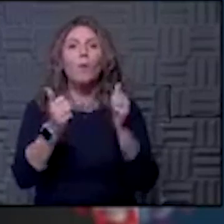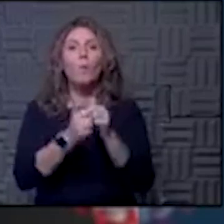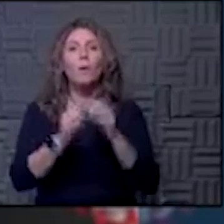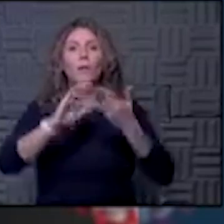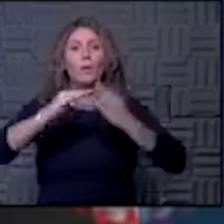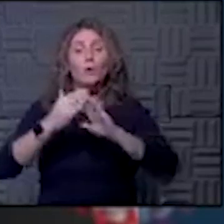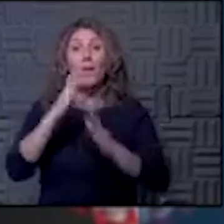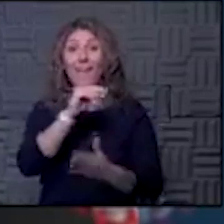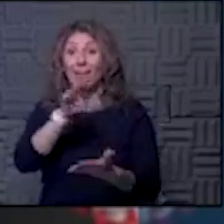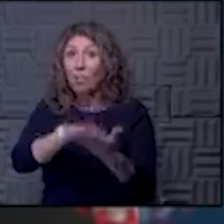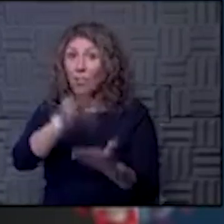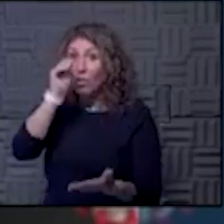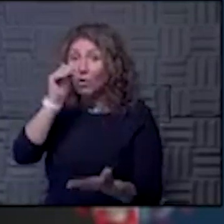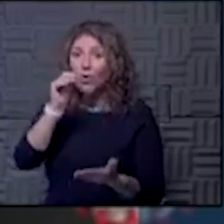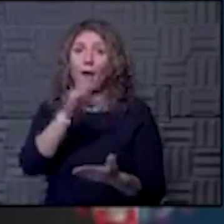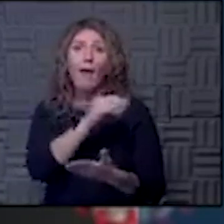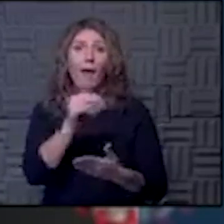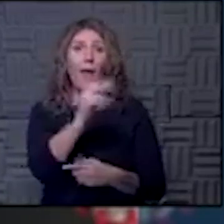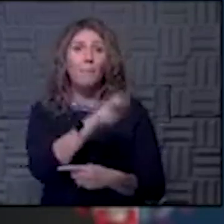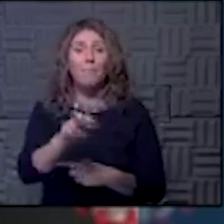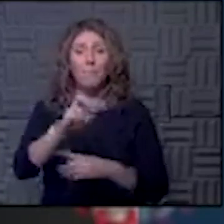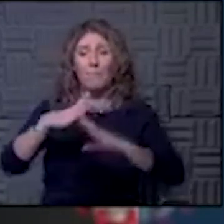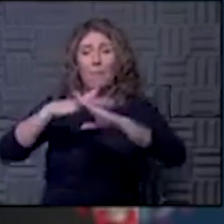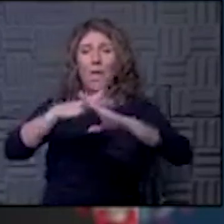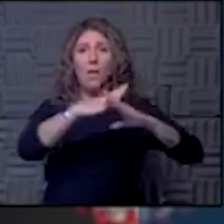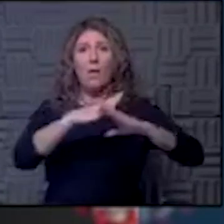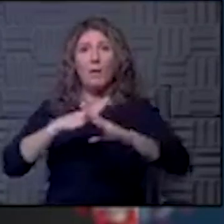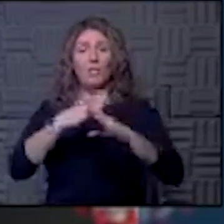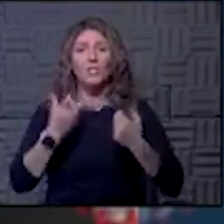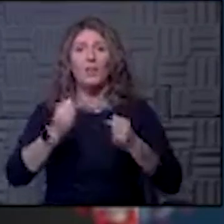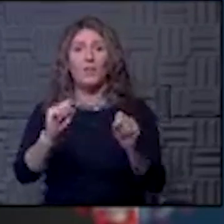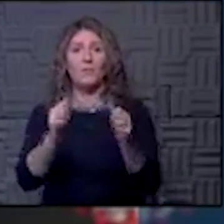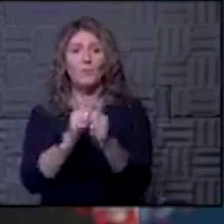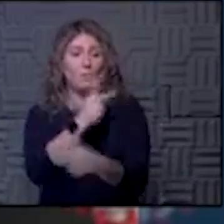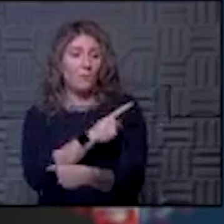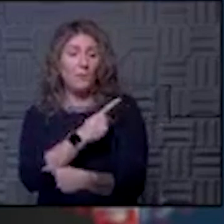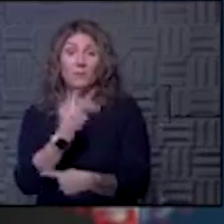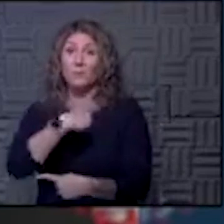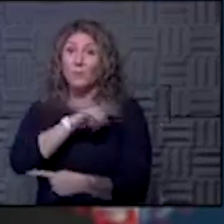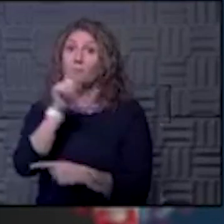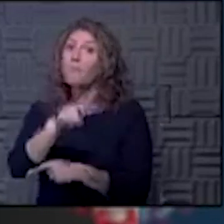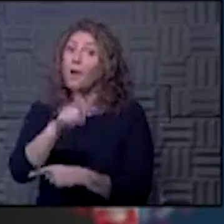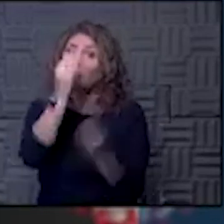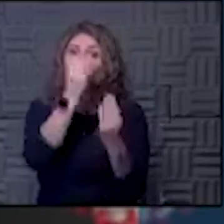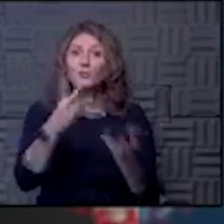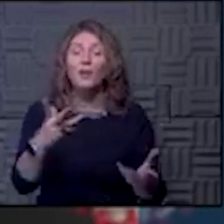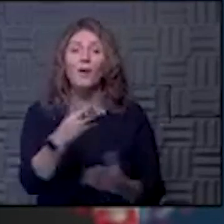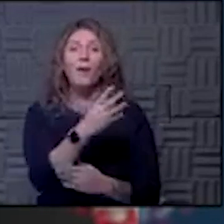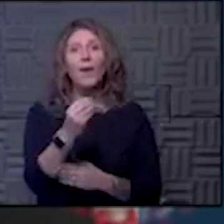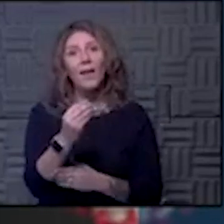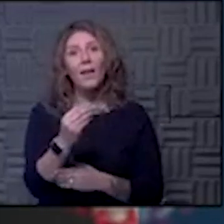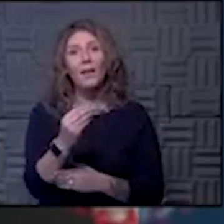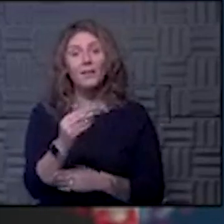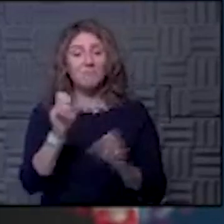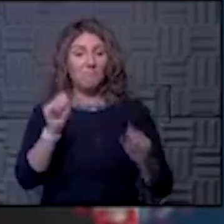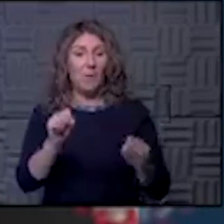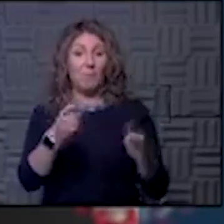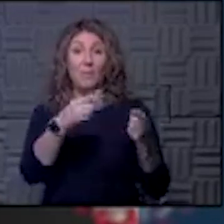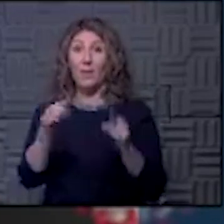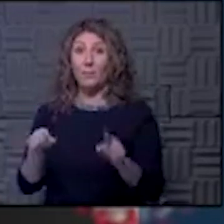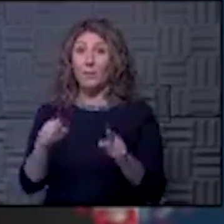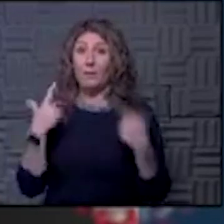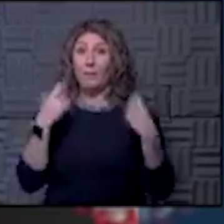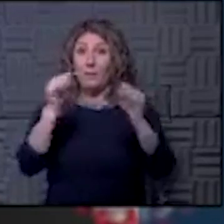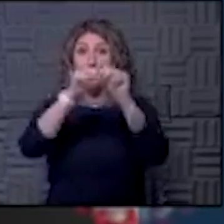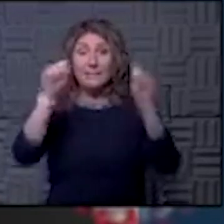and on learning, plus mitigation efforts to make room for patients we need to share that could be coming up here at the